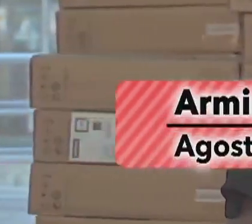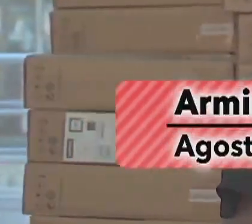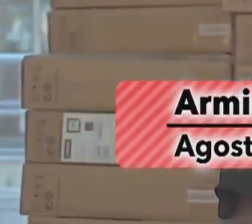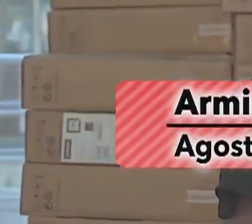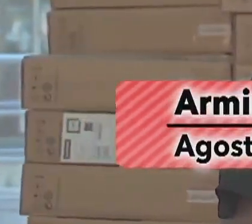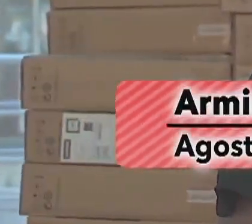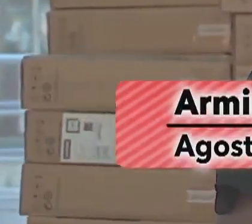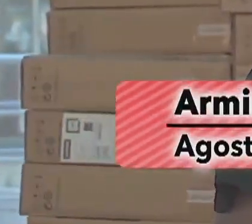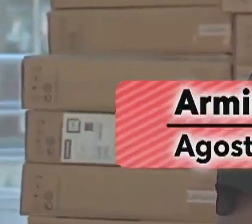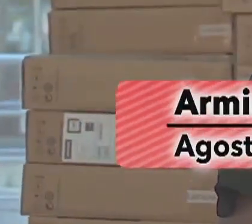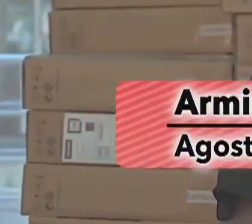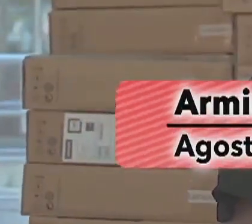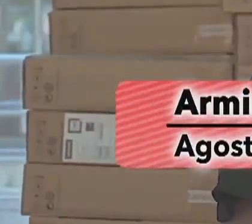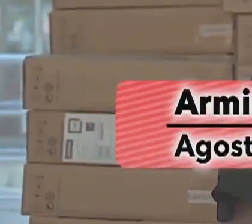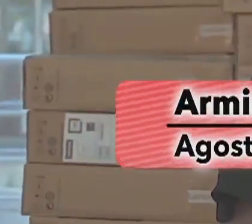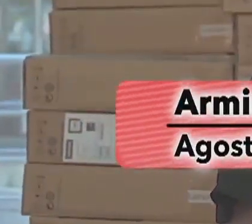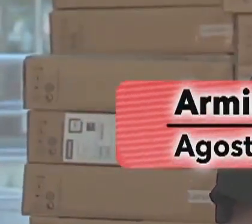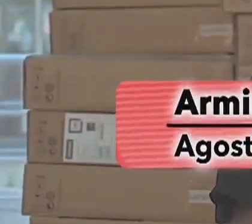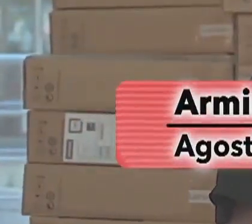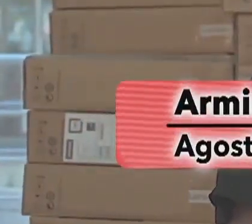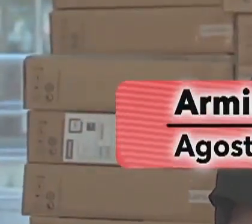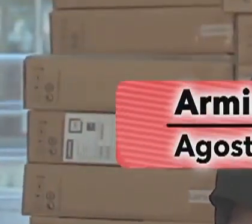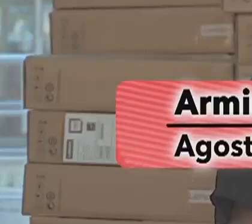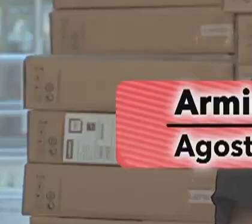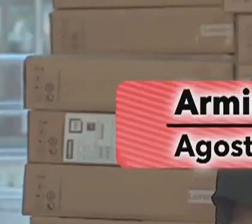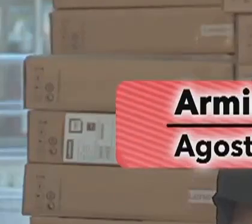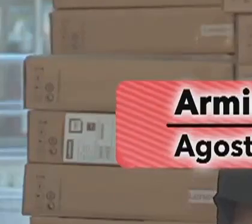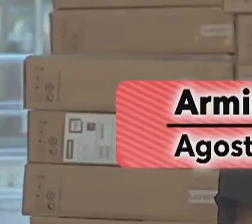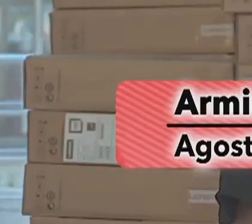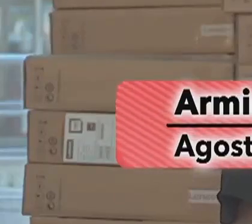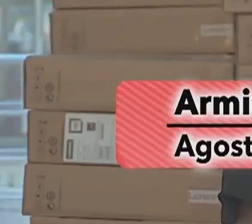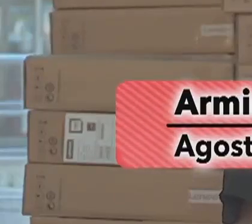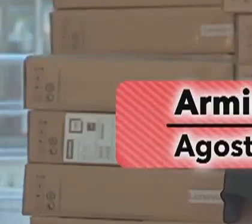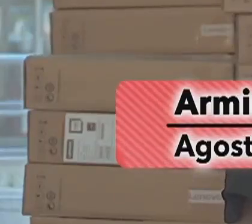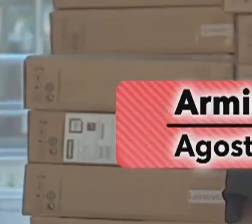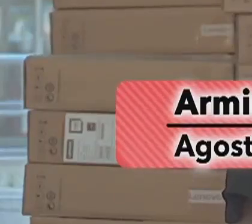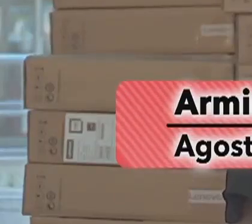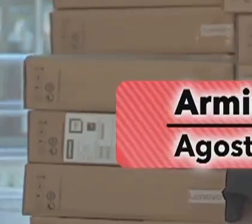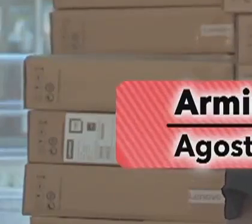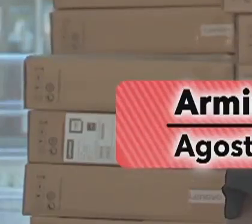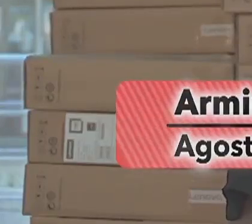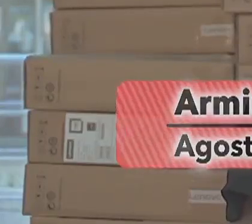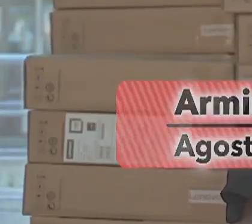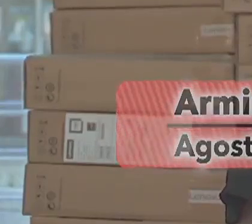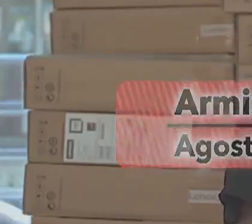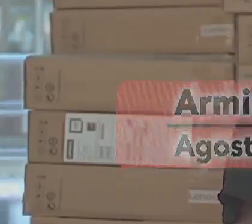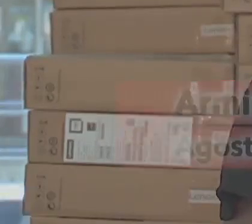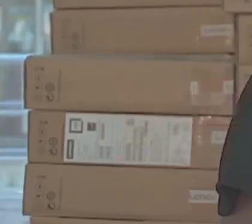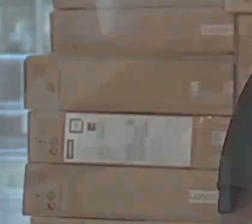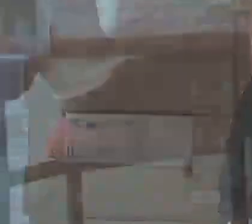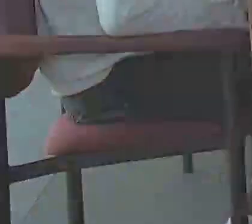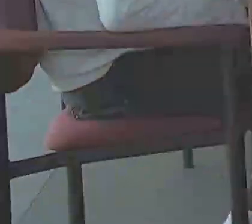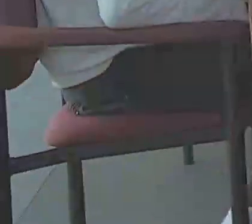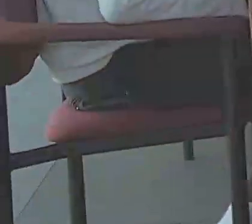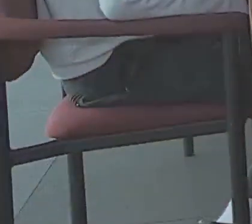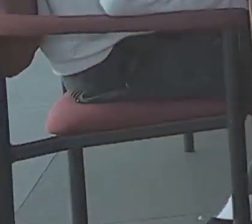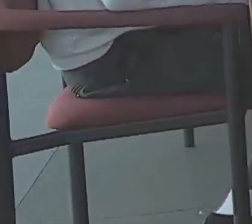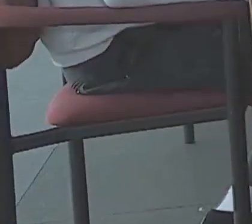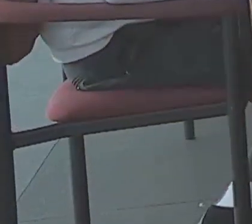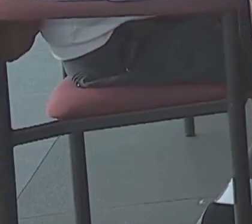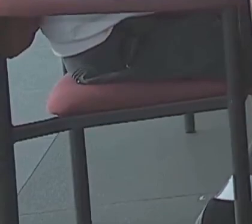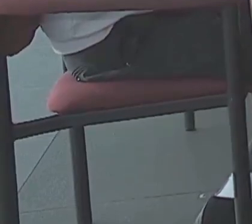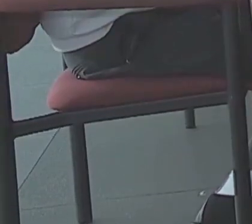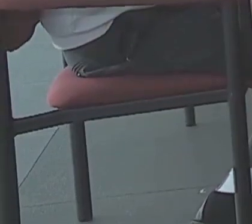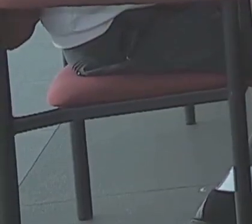Amin Das Mahaber. I am the acting principal of Agostini Settlement KPA School, Chase Village. Today I